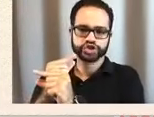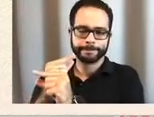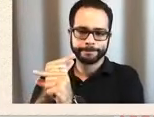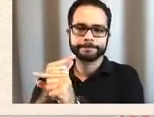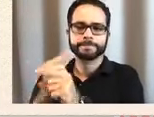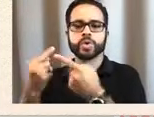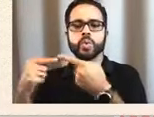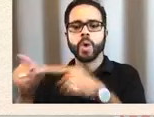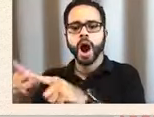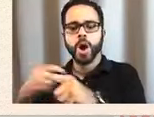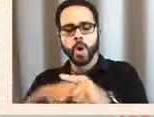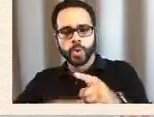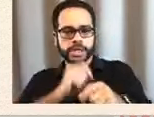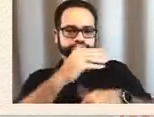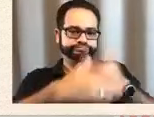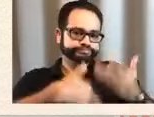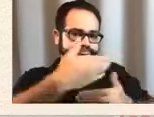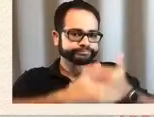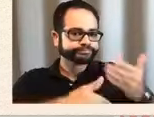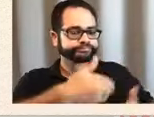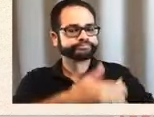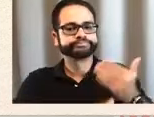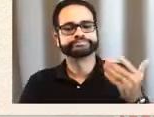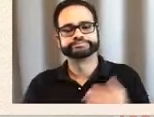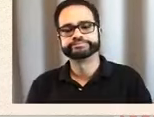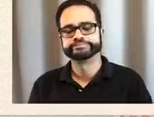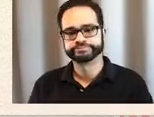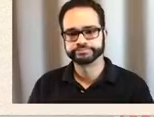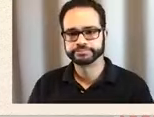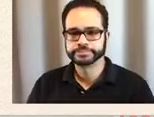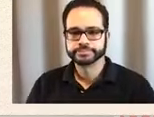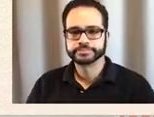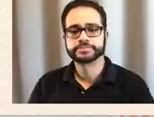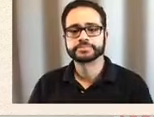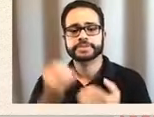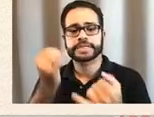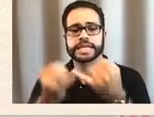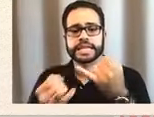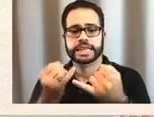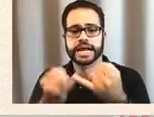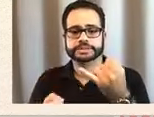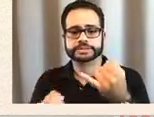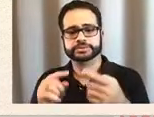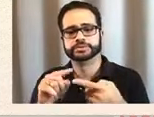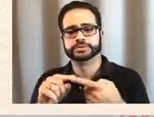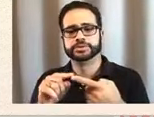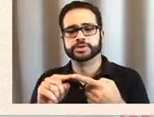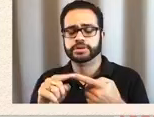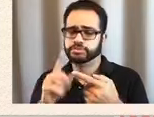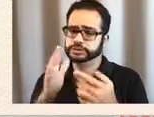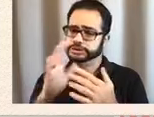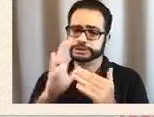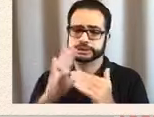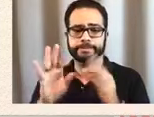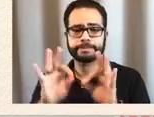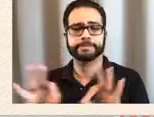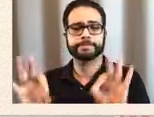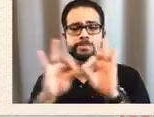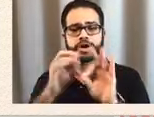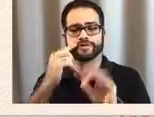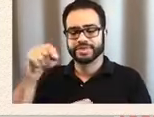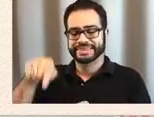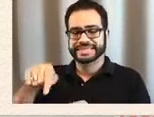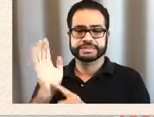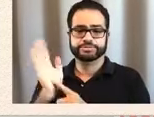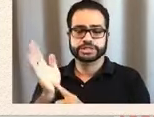through the traditional guardianship process. And then lastly, and most importantly for this presentation, we have something